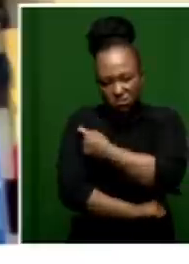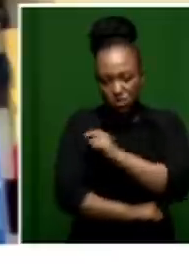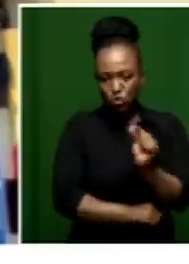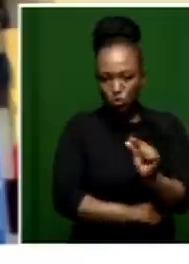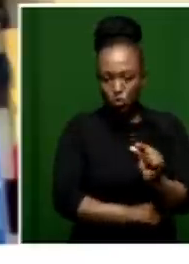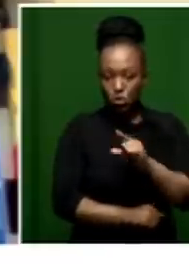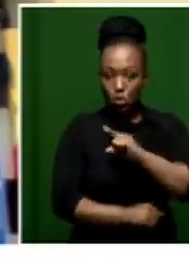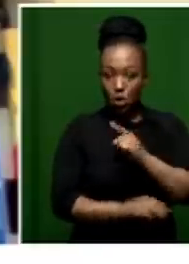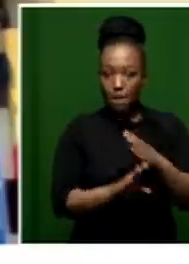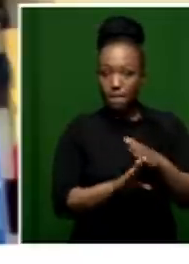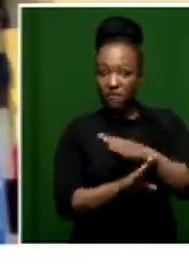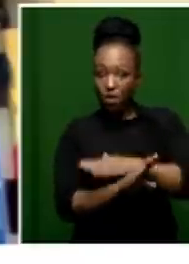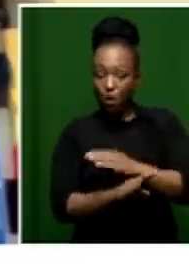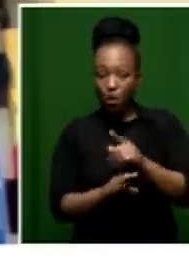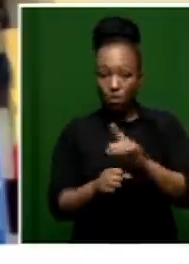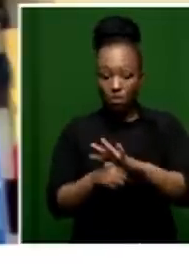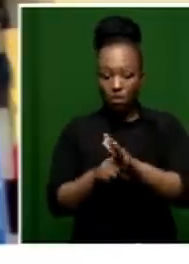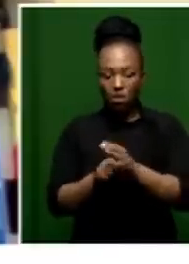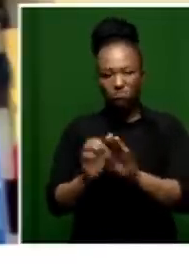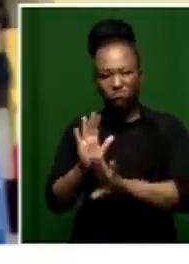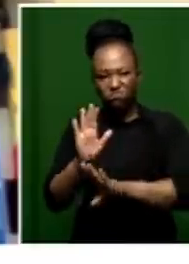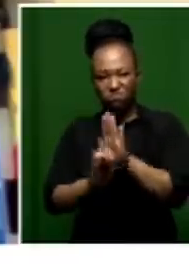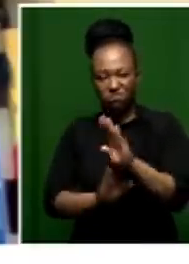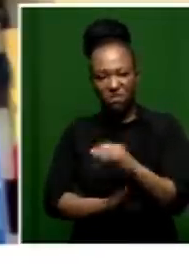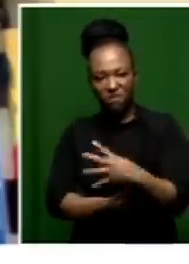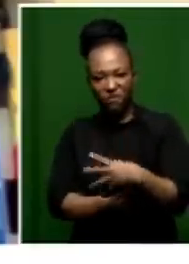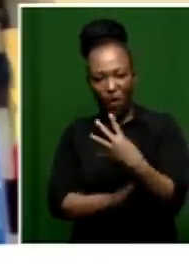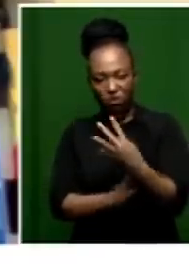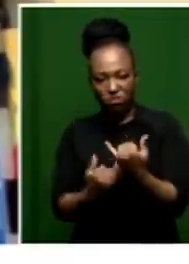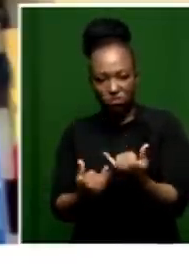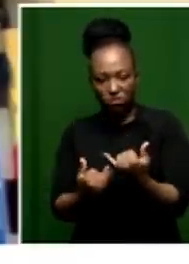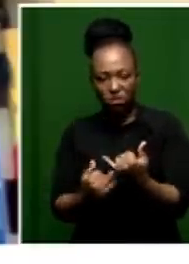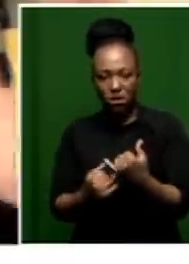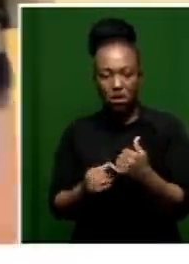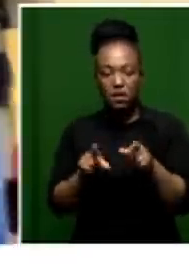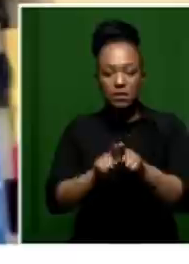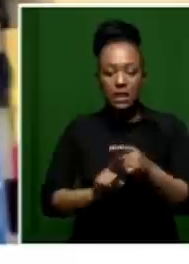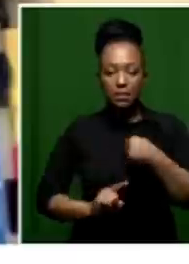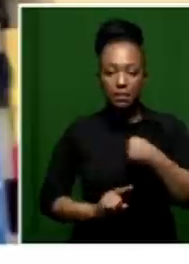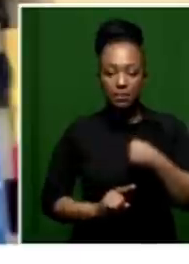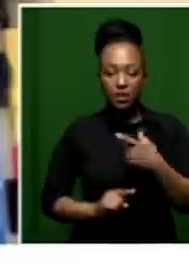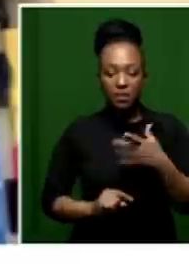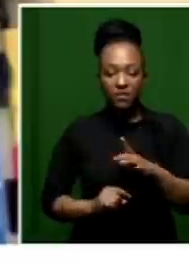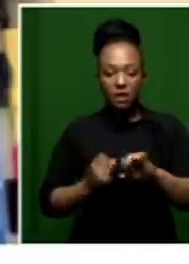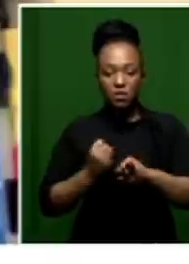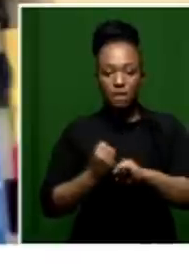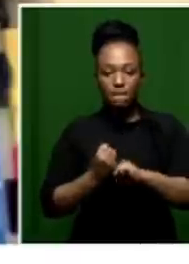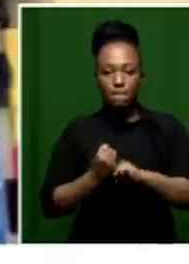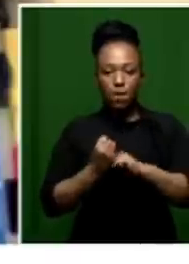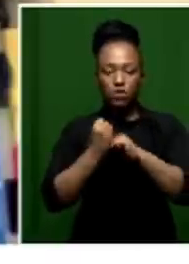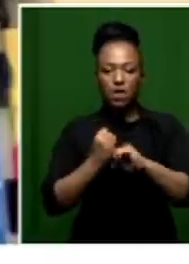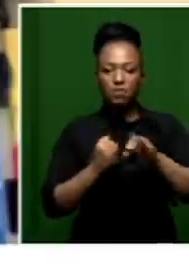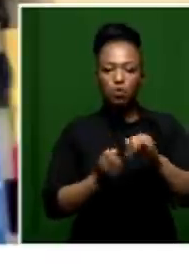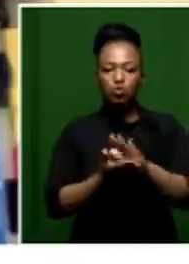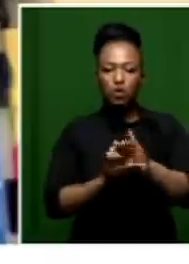possible, especially before a fourth wave potentially start. Yeah, I myself, I had a booster of the Johnson &